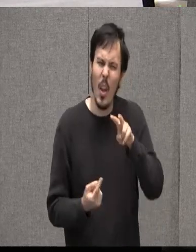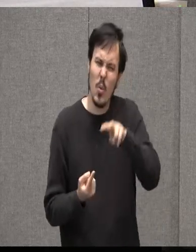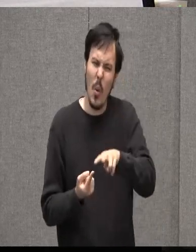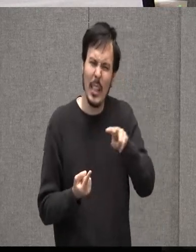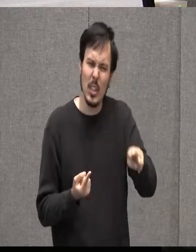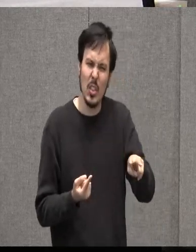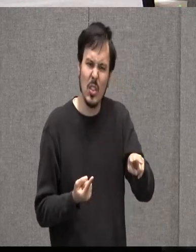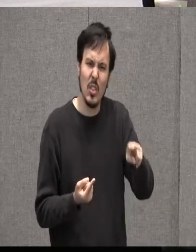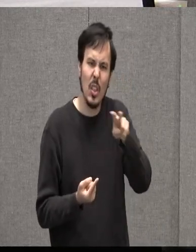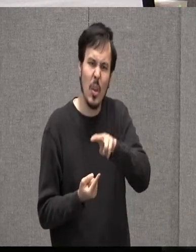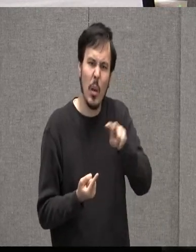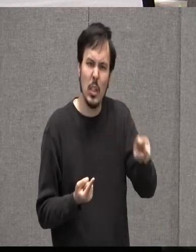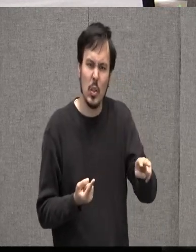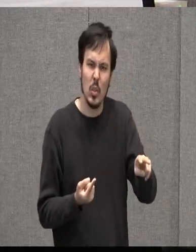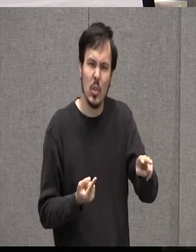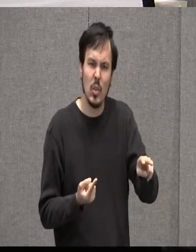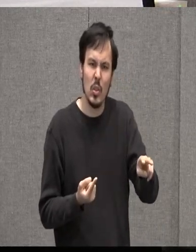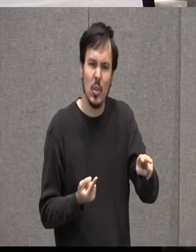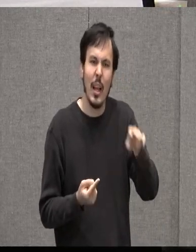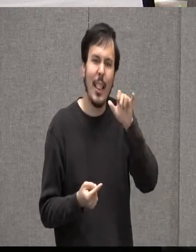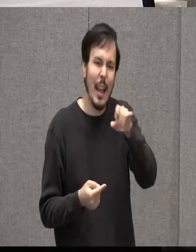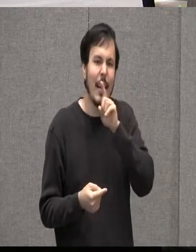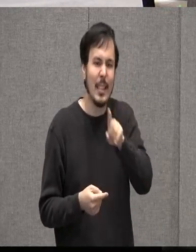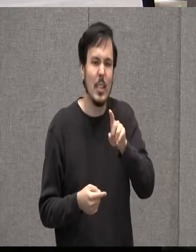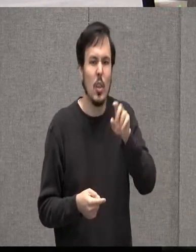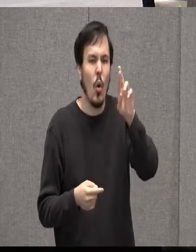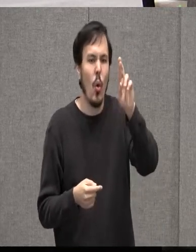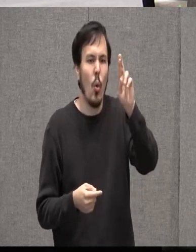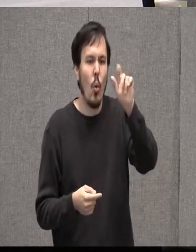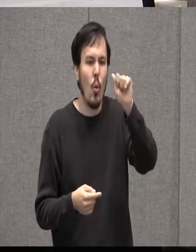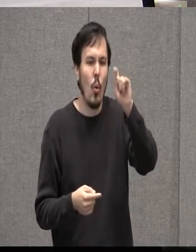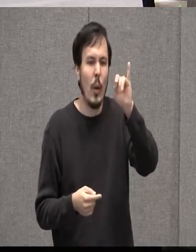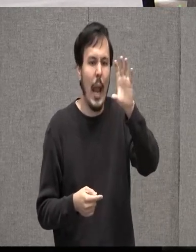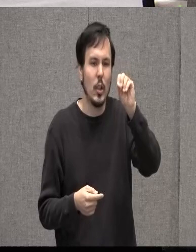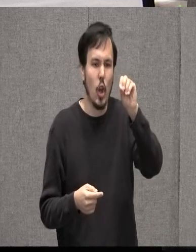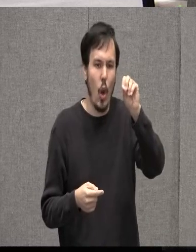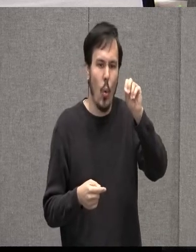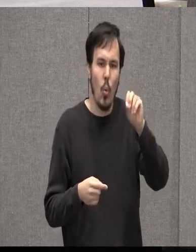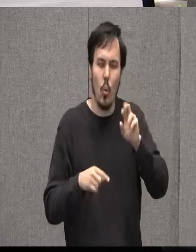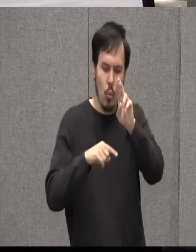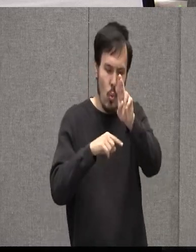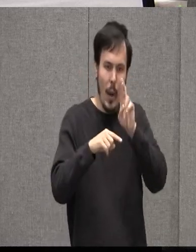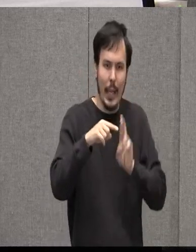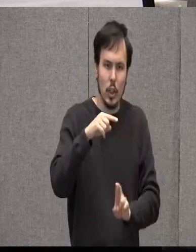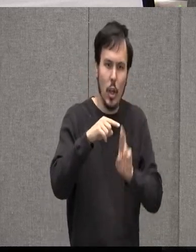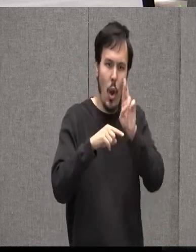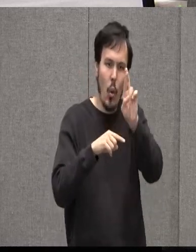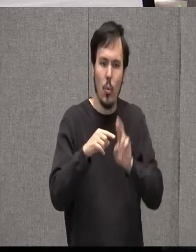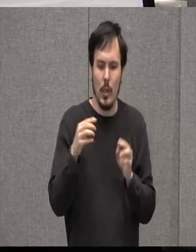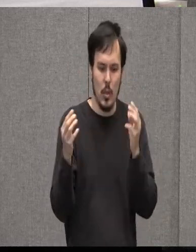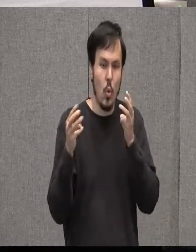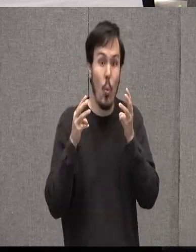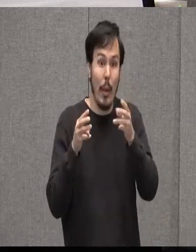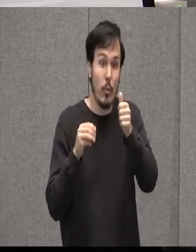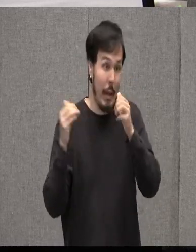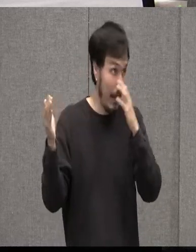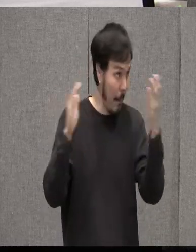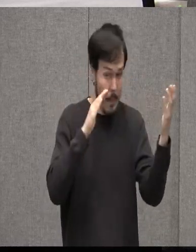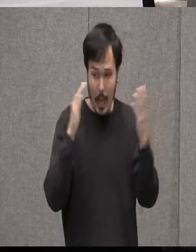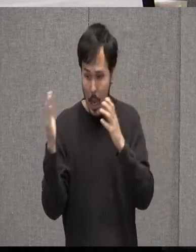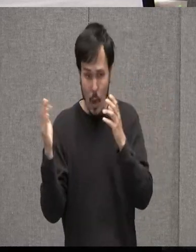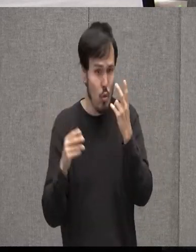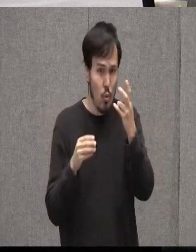22, not inches, sorry guys, that's not right. 22 is how many times a 3-inch sized ear would fit into 66 inches. But